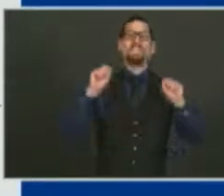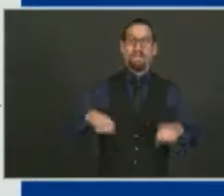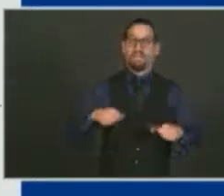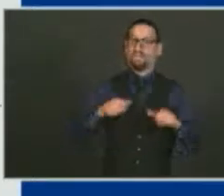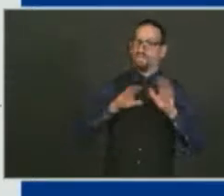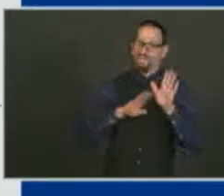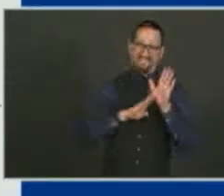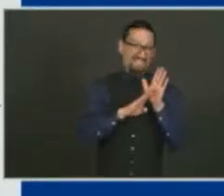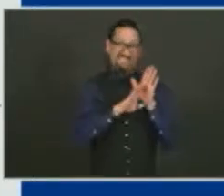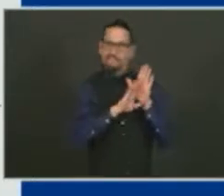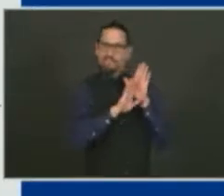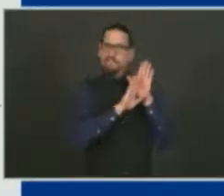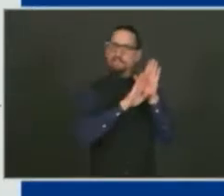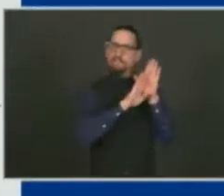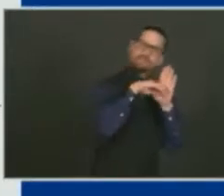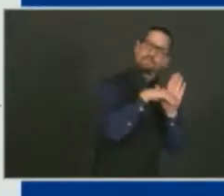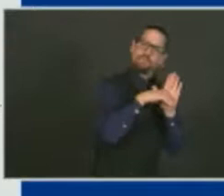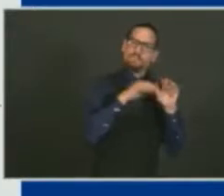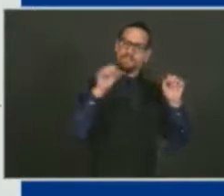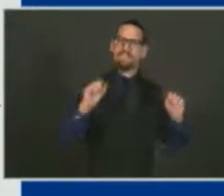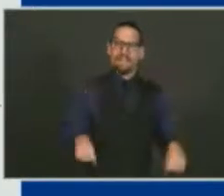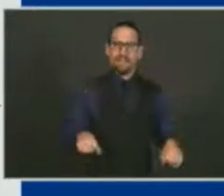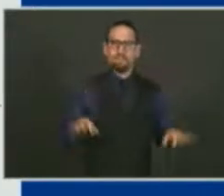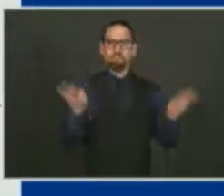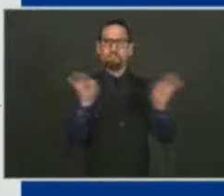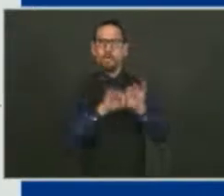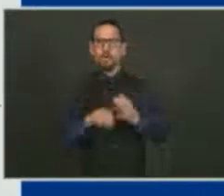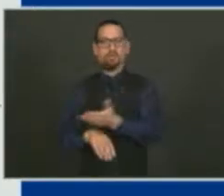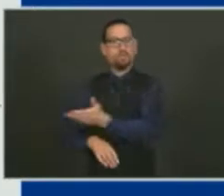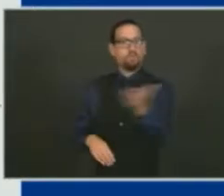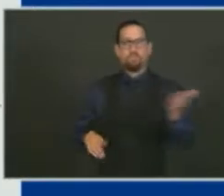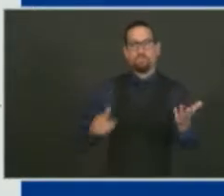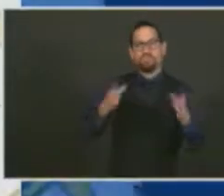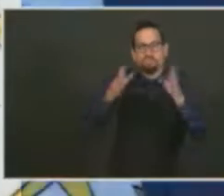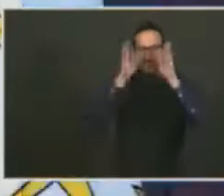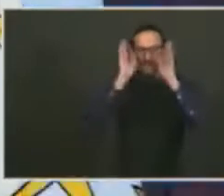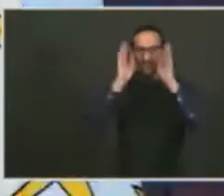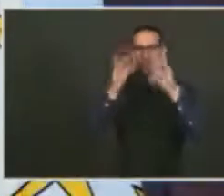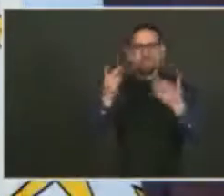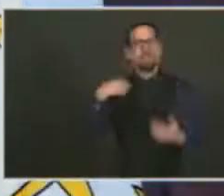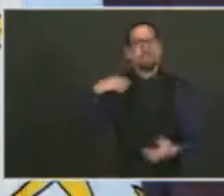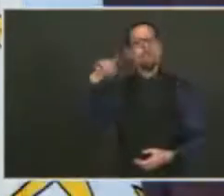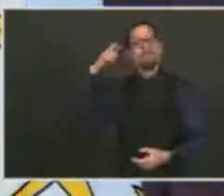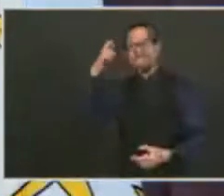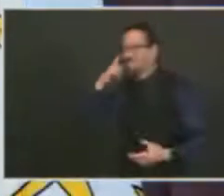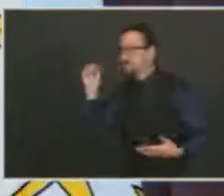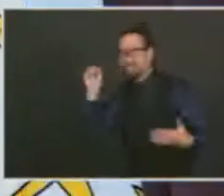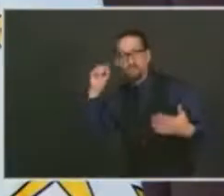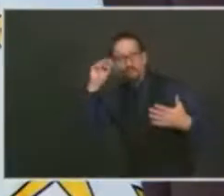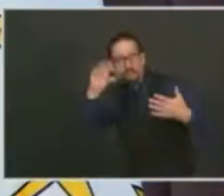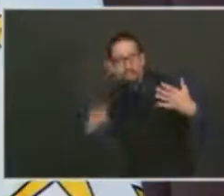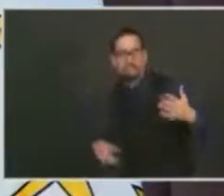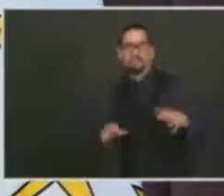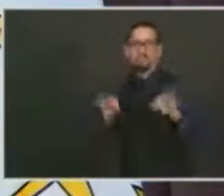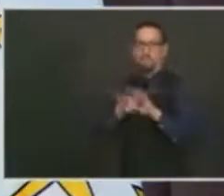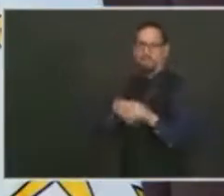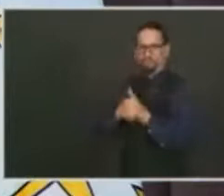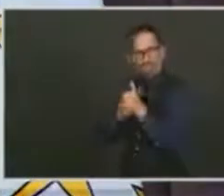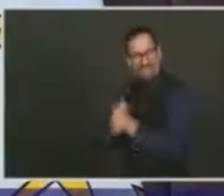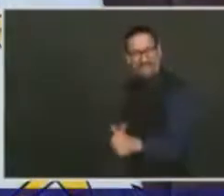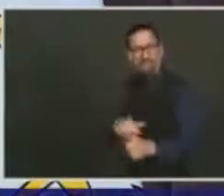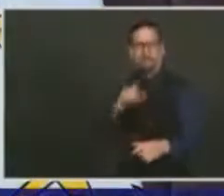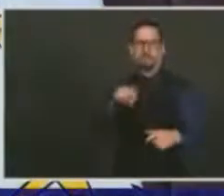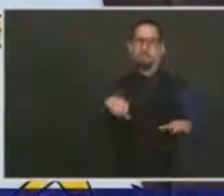We need to take the steps the governor described, and we need to take them now. I